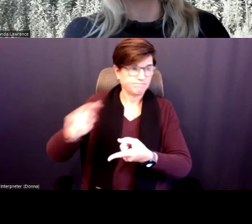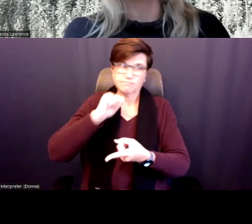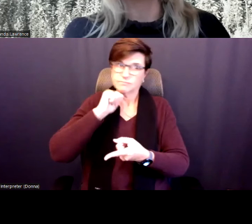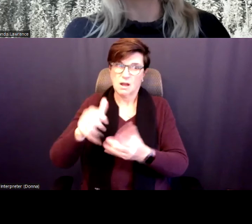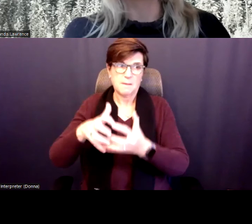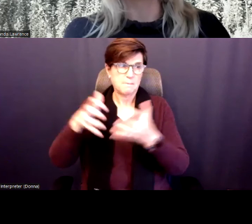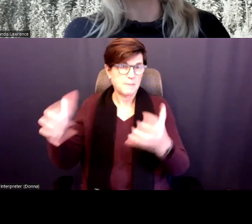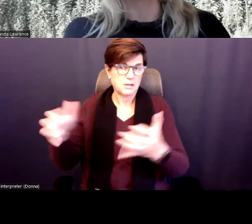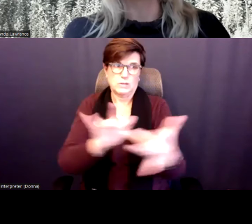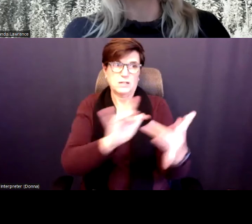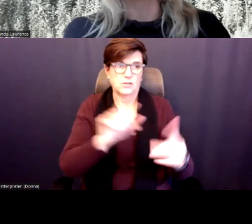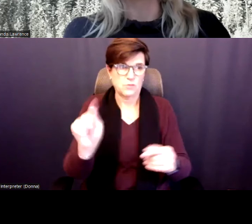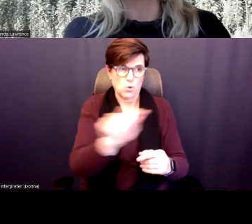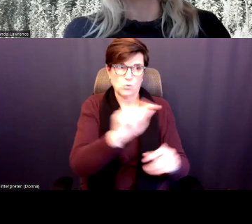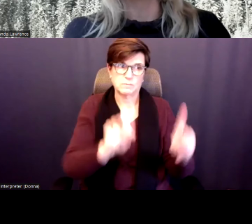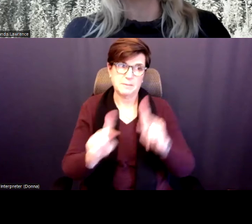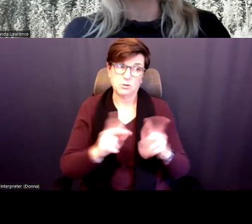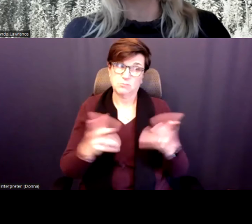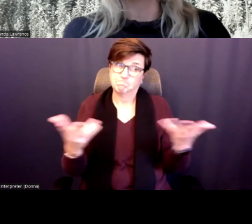it.